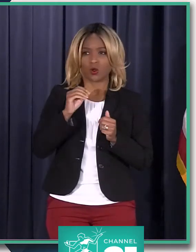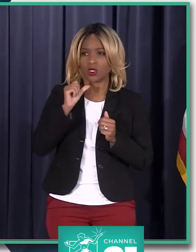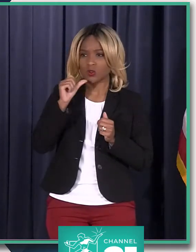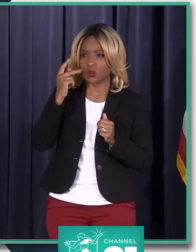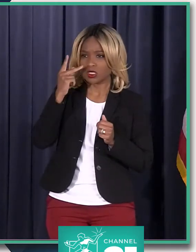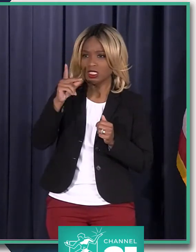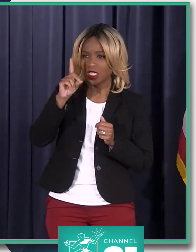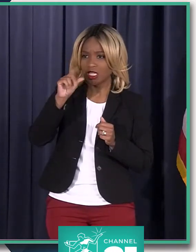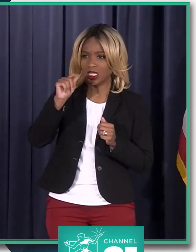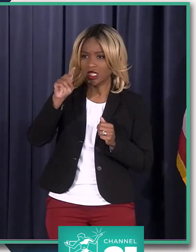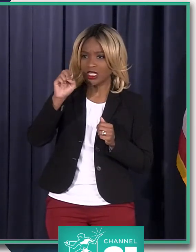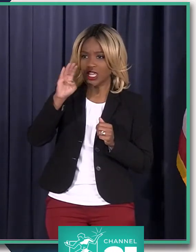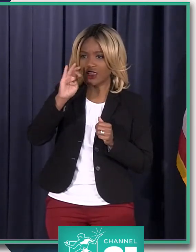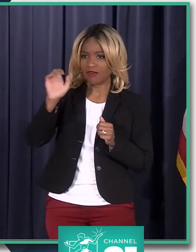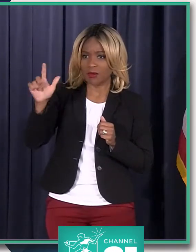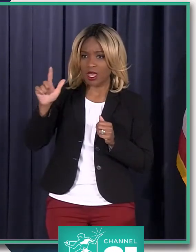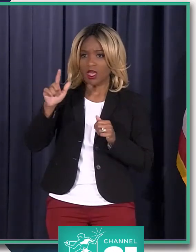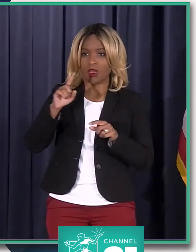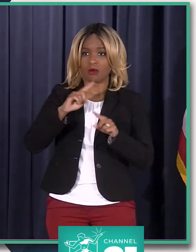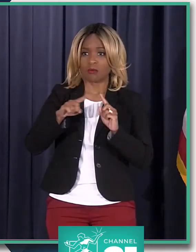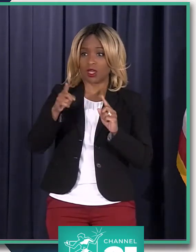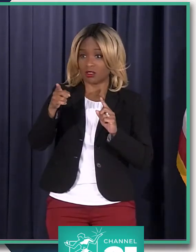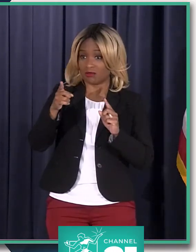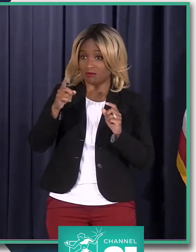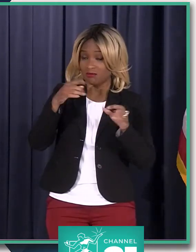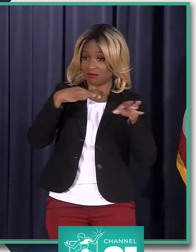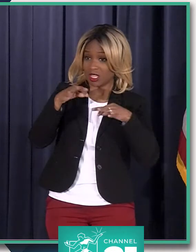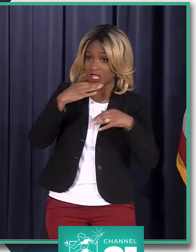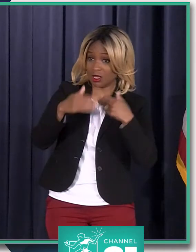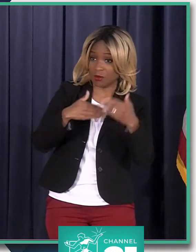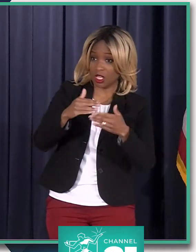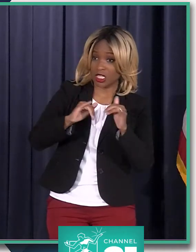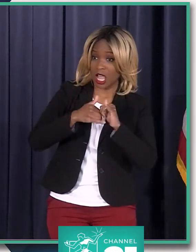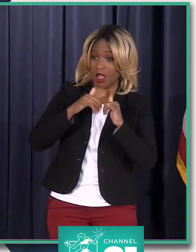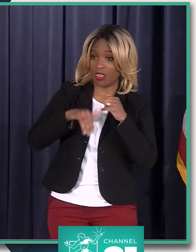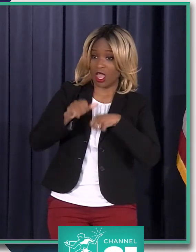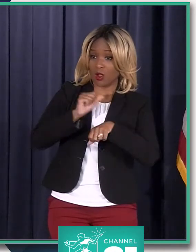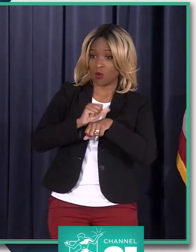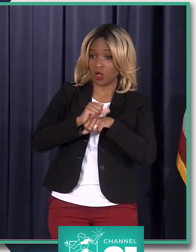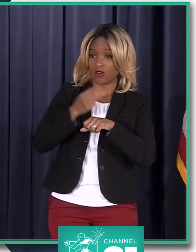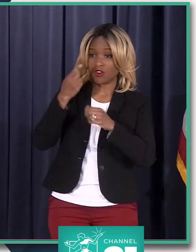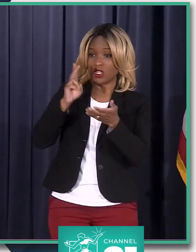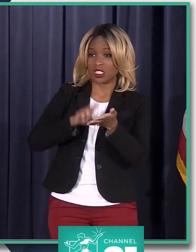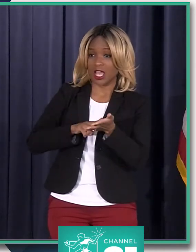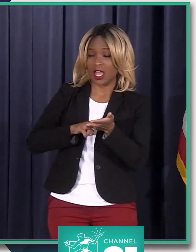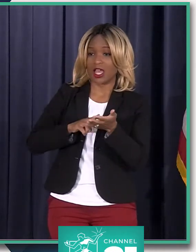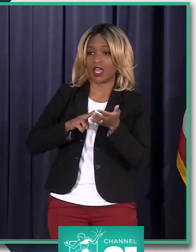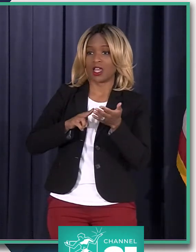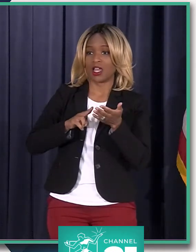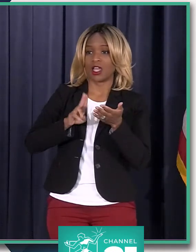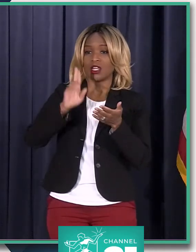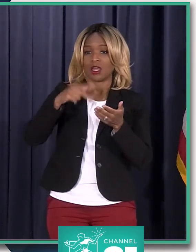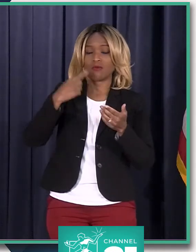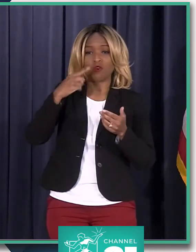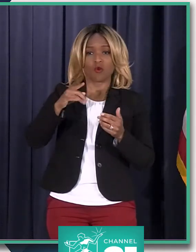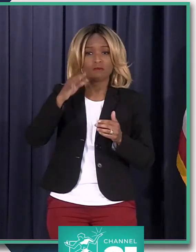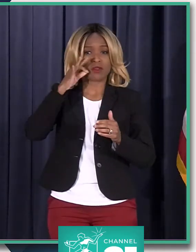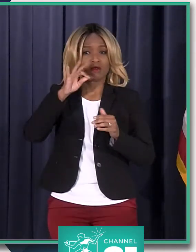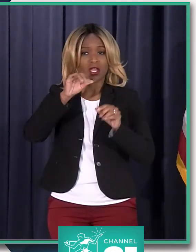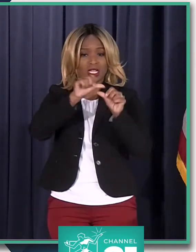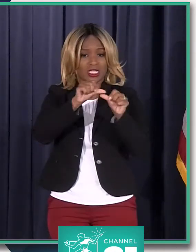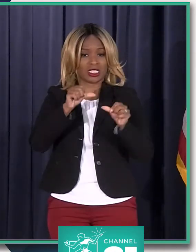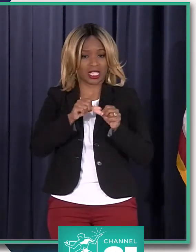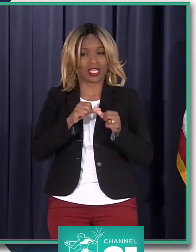here. As far as the process, can you tell him about the process about how it works to cite a marijuana site? Go